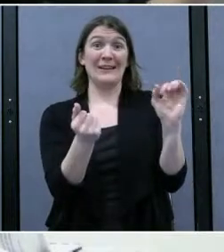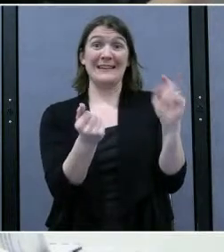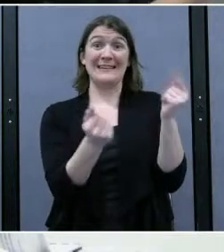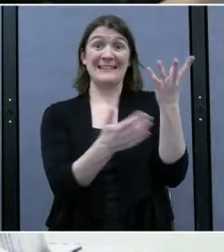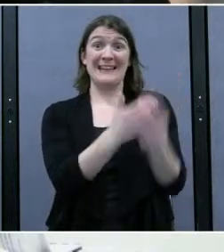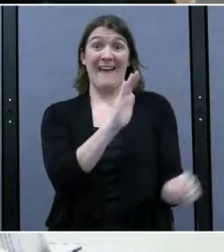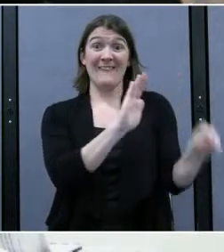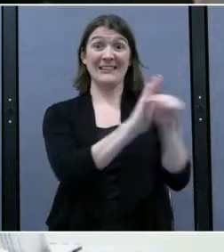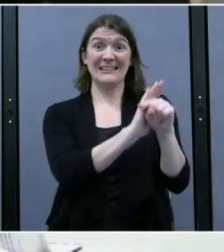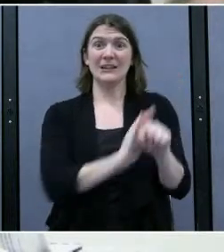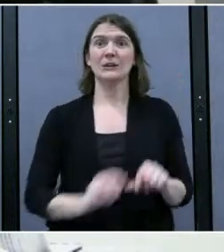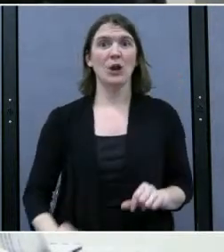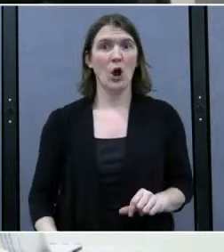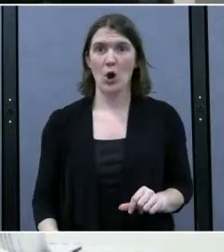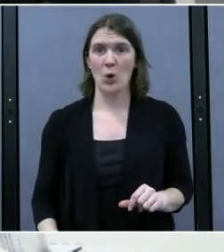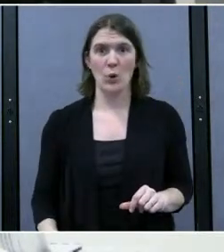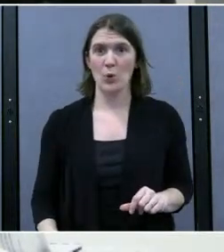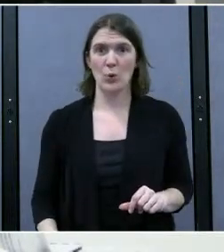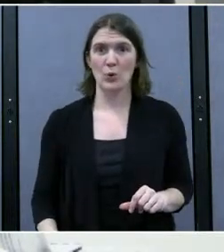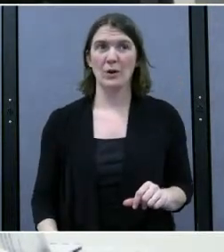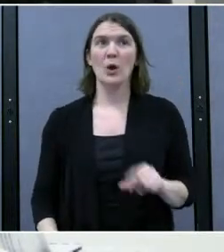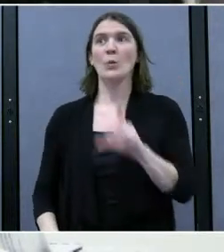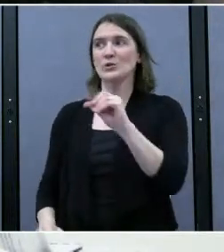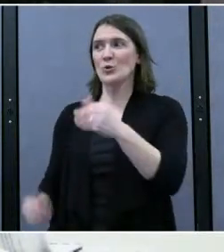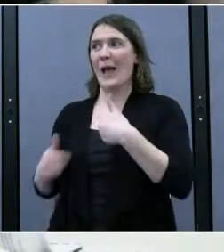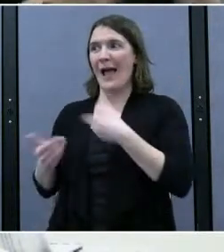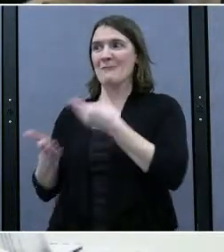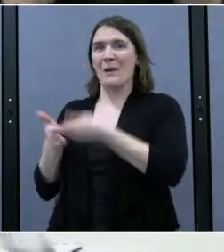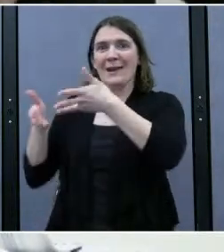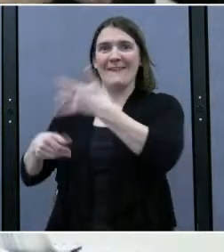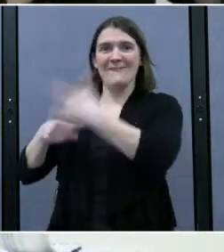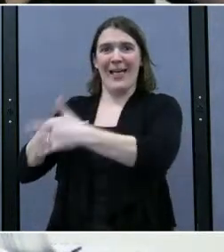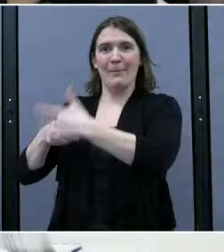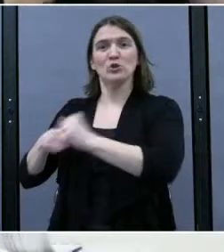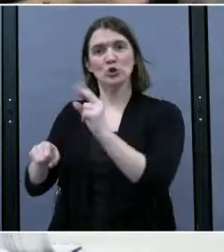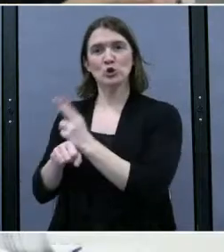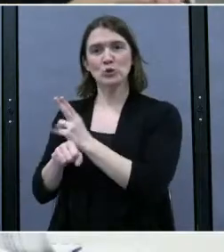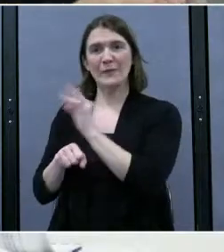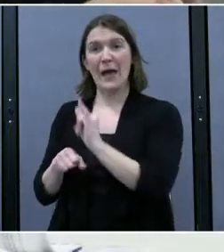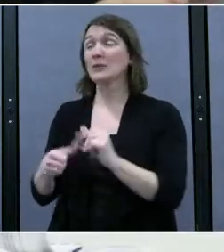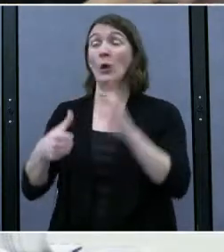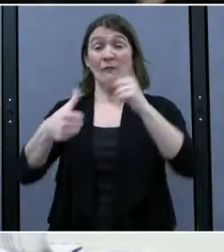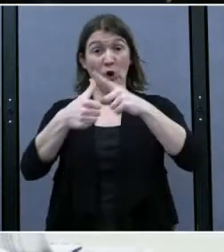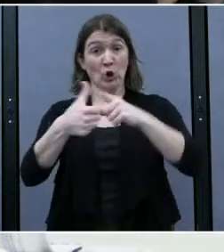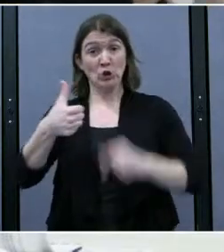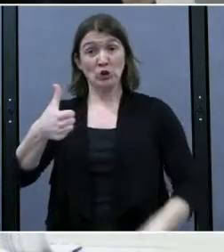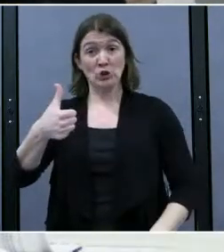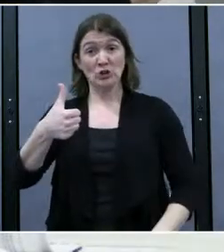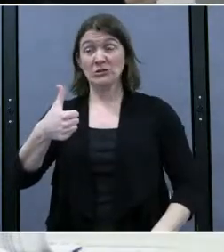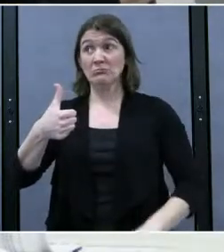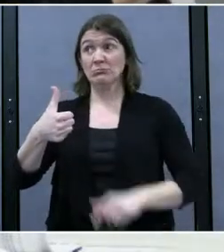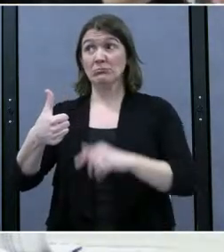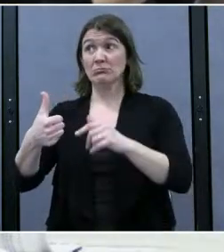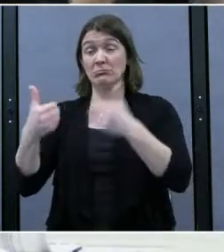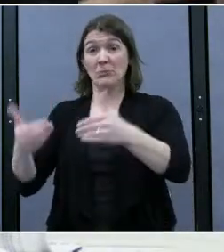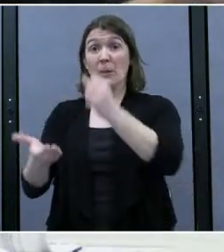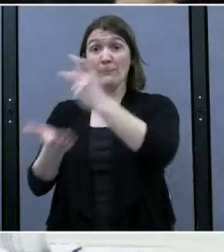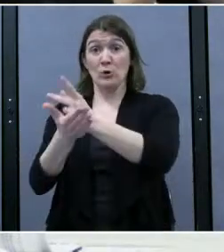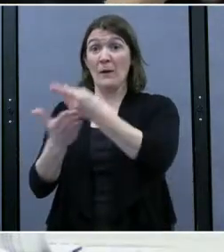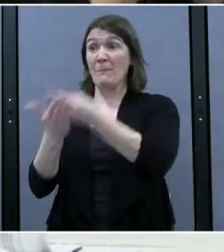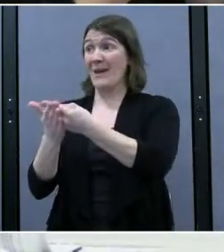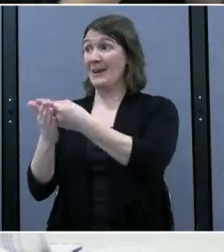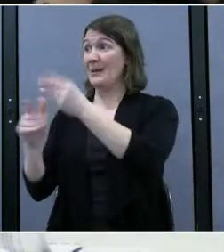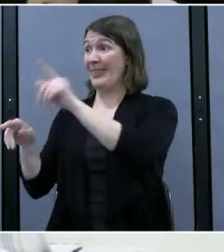because we have other fund balance to use. So option 1 is to appropriate the money out of the